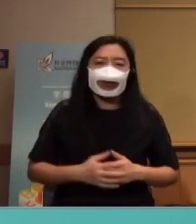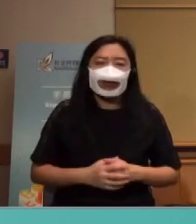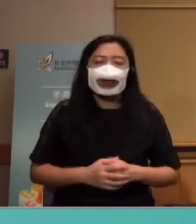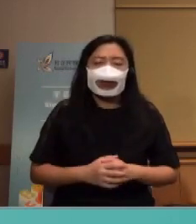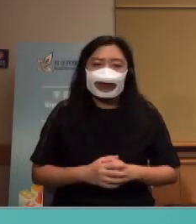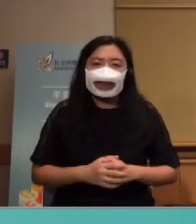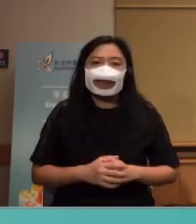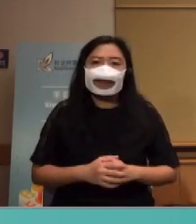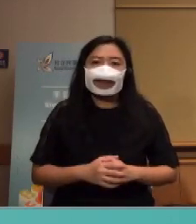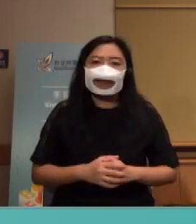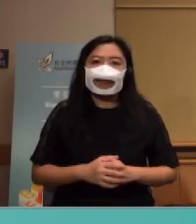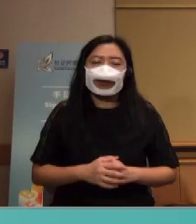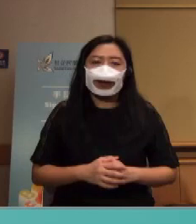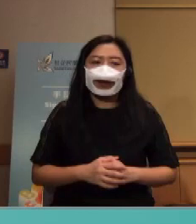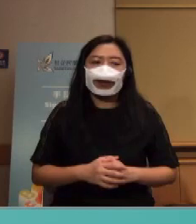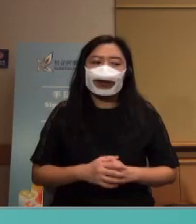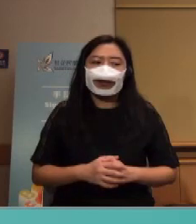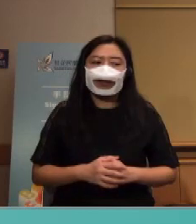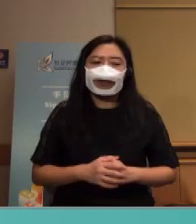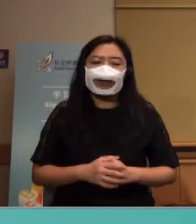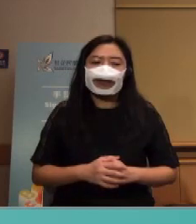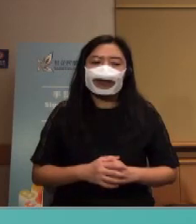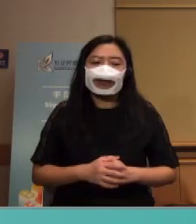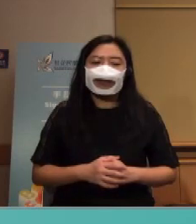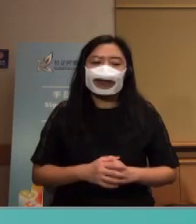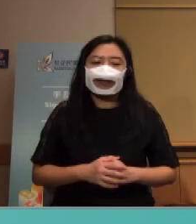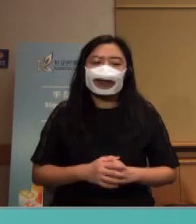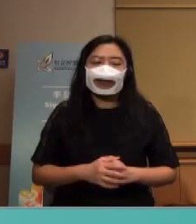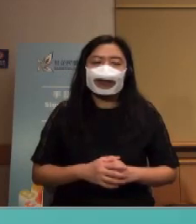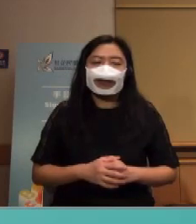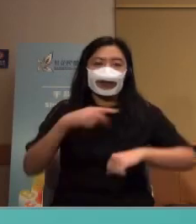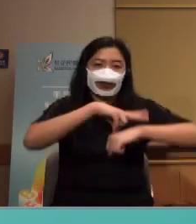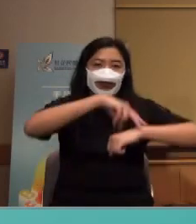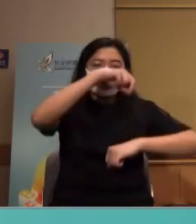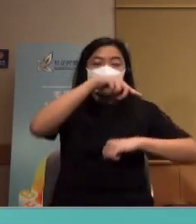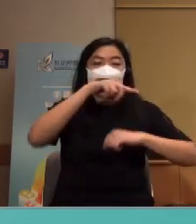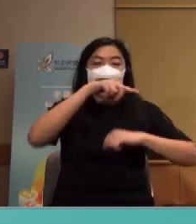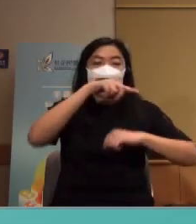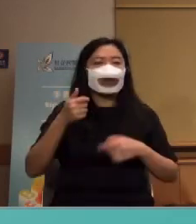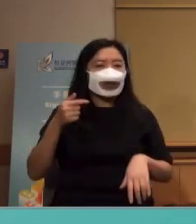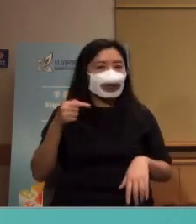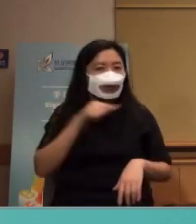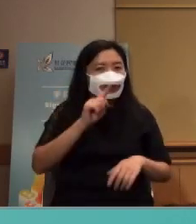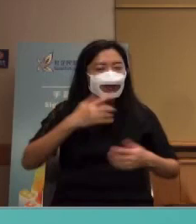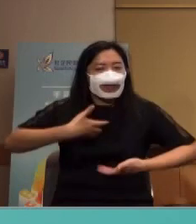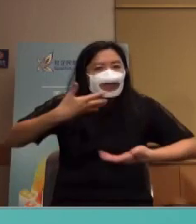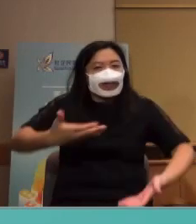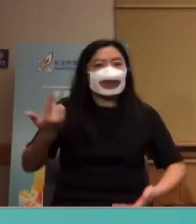we're still learning, as I said, like how can we contribute to the Metaverse. I think the concept is very